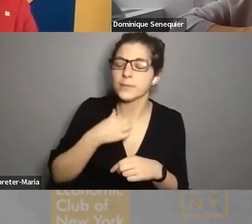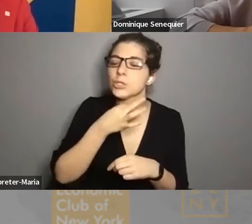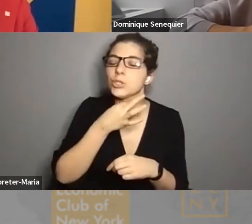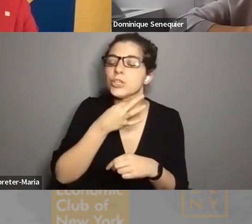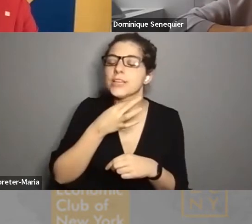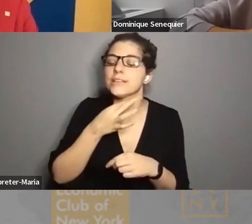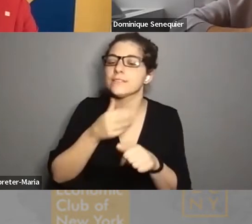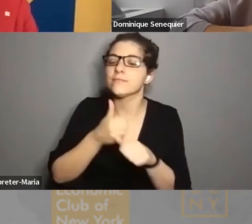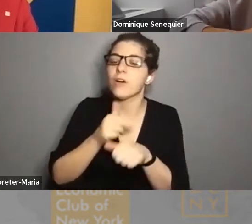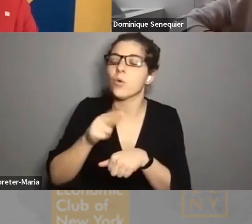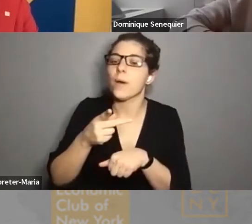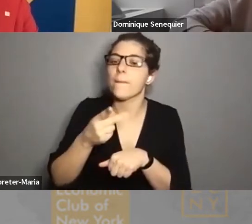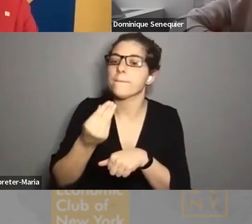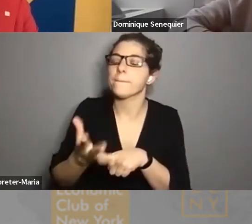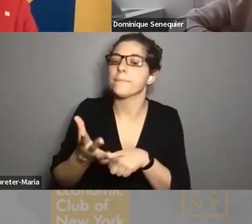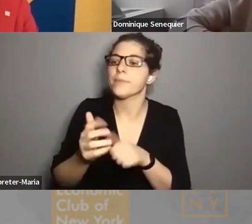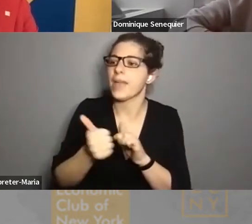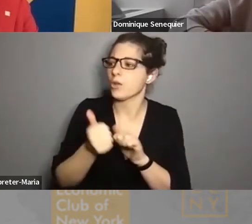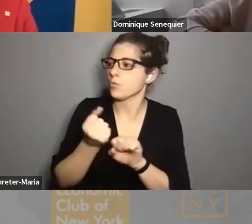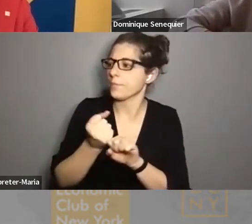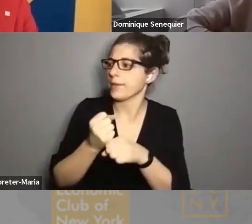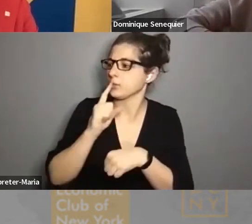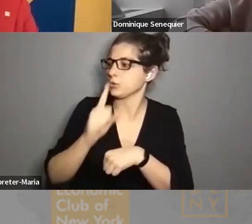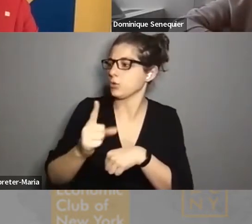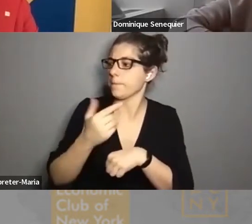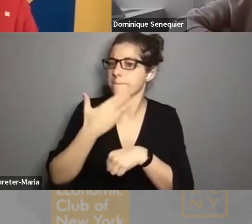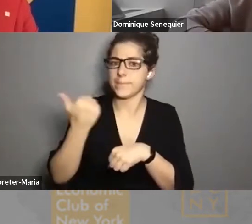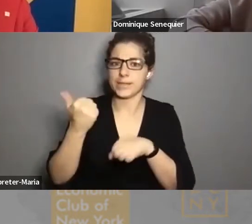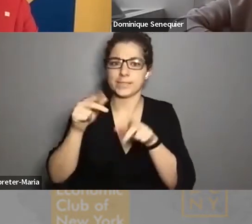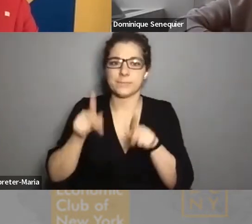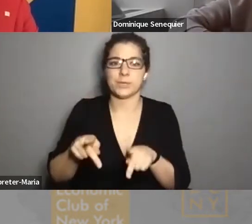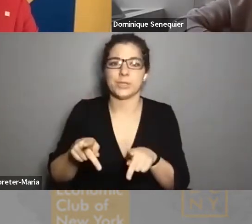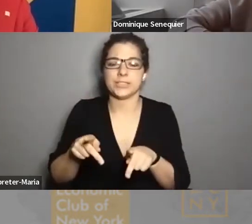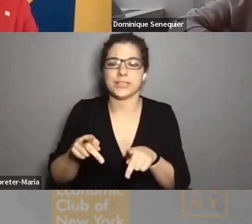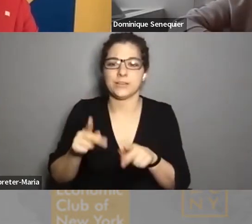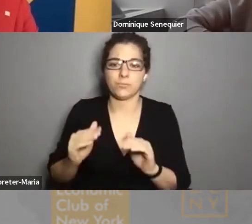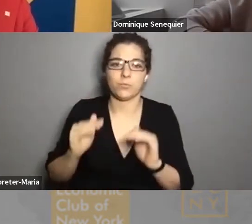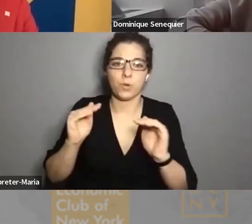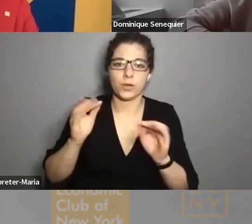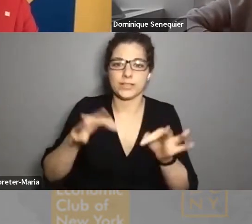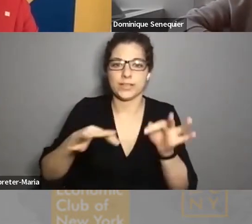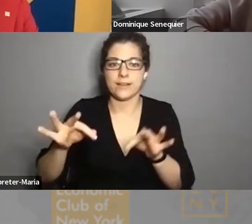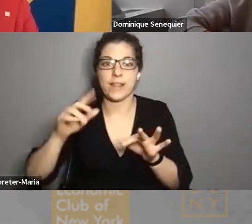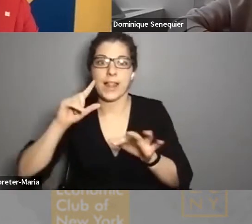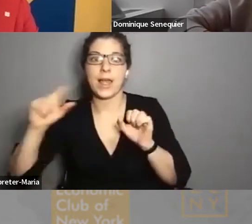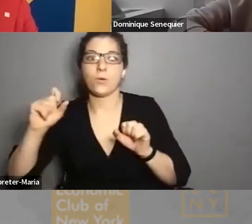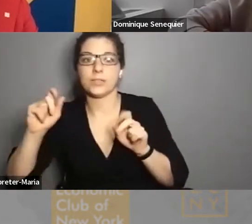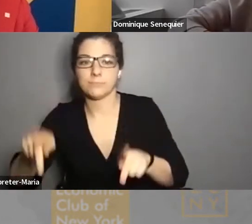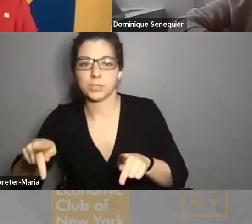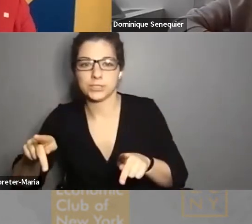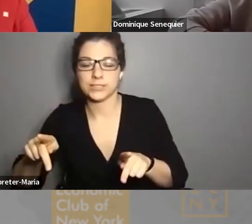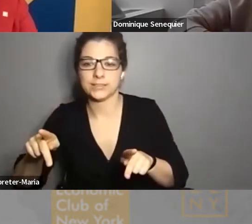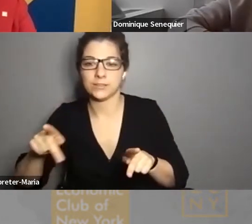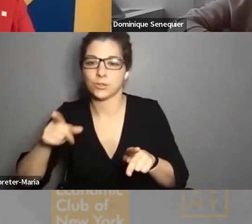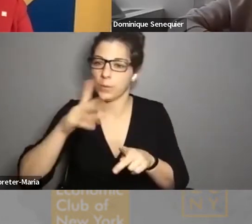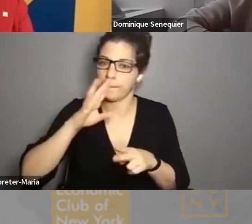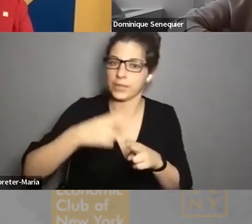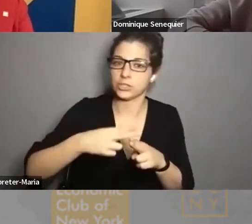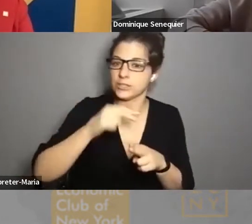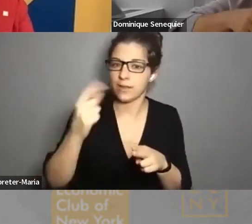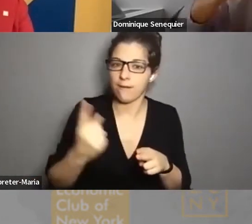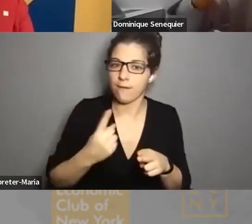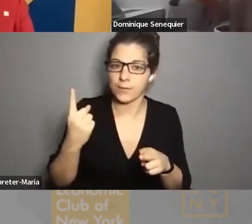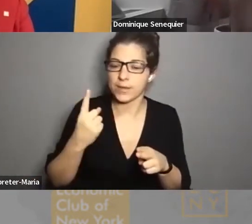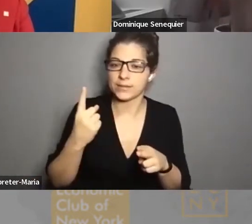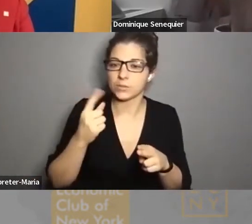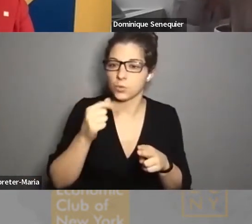as a follow-up, how do you make sure that it's the best person who gets promoted rather than the loudest person? As you mentioned, it's not always